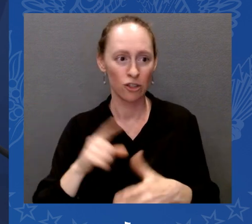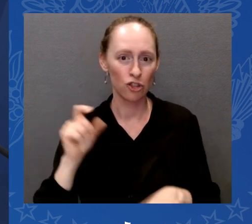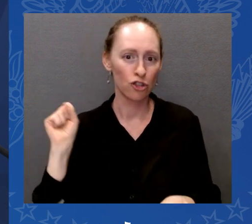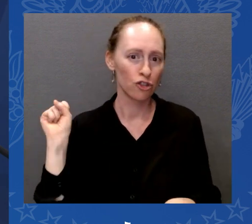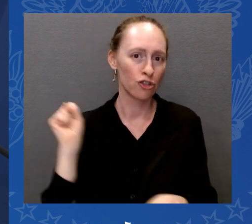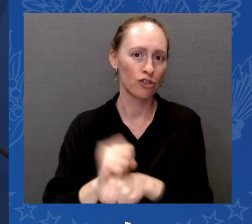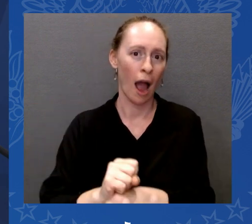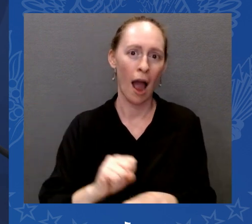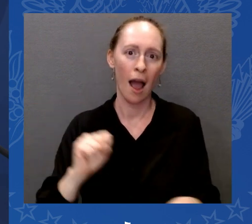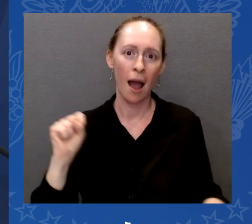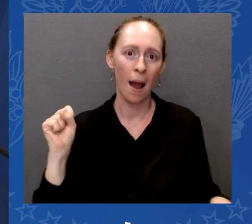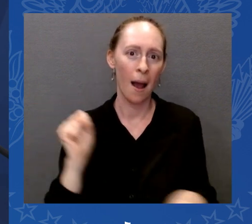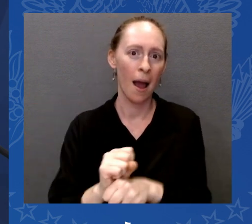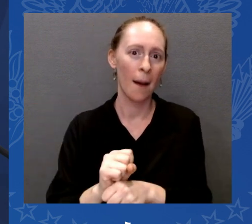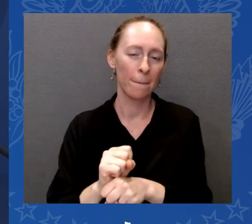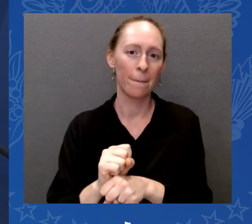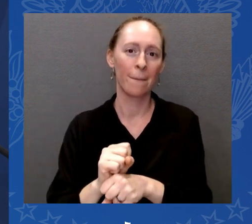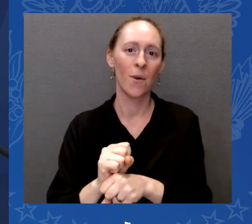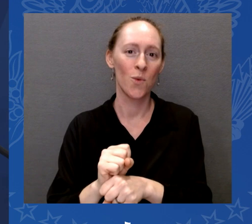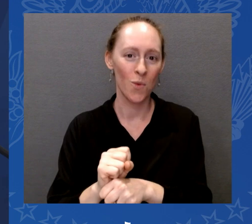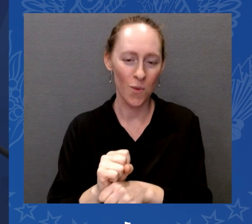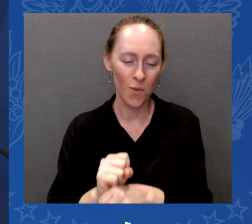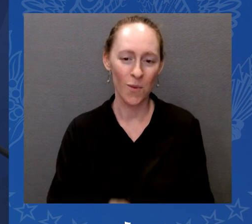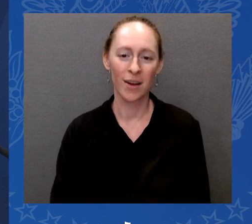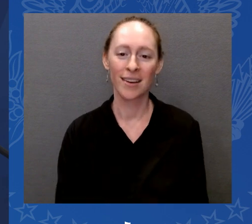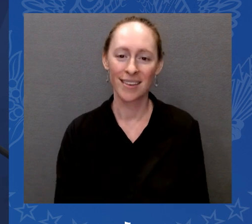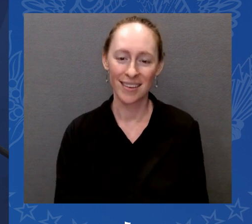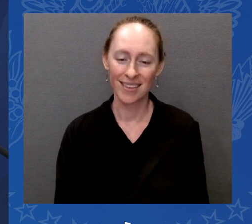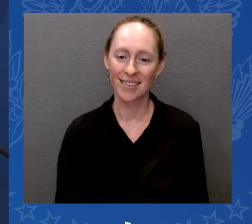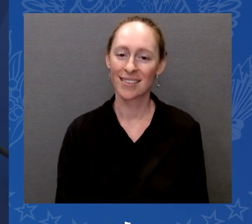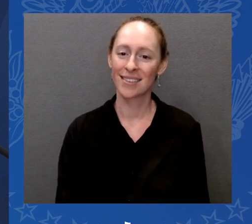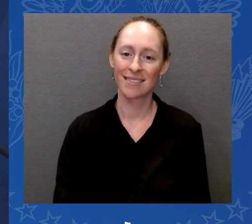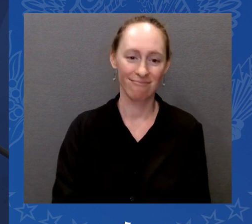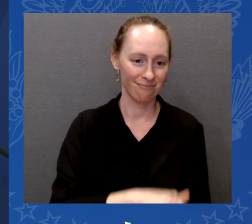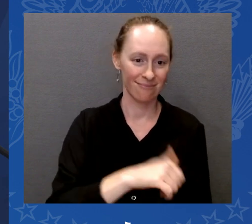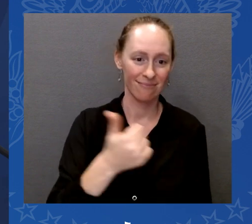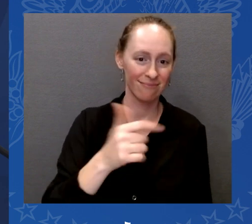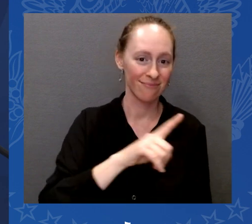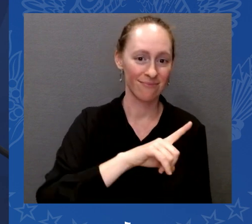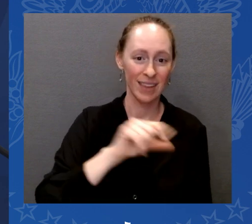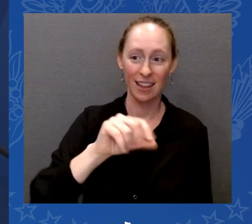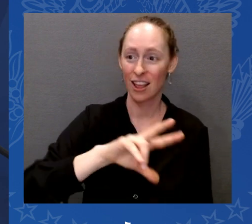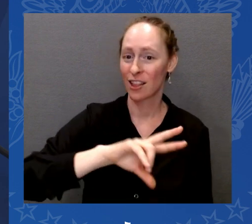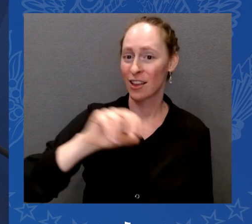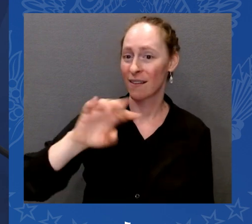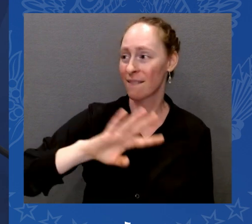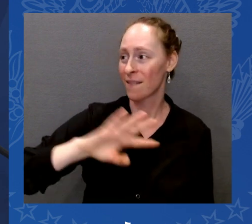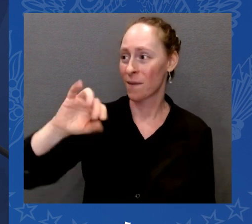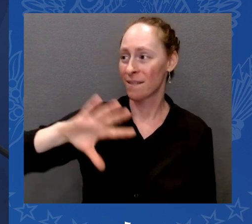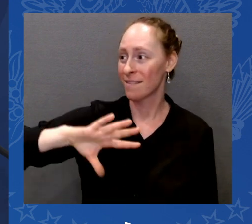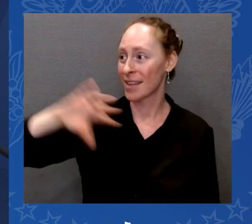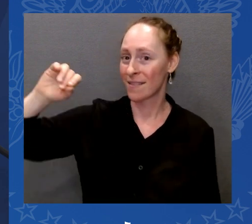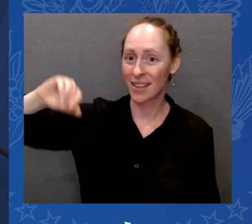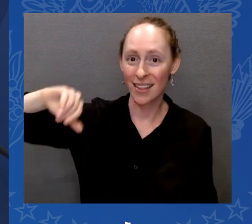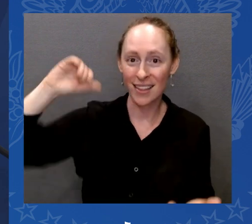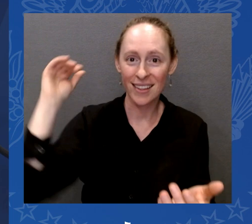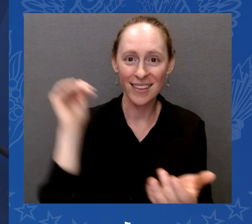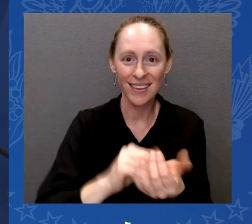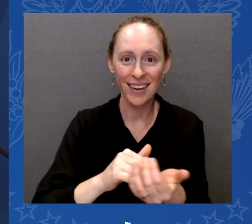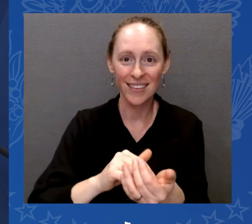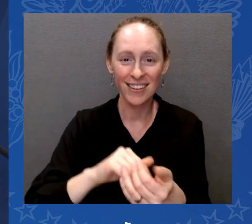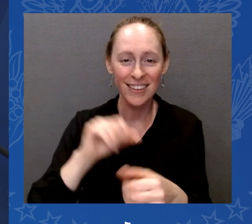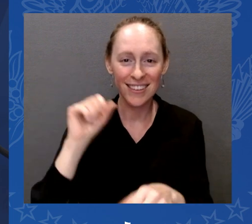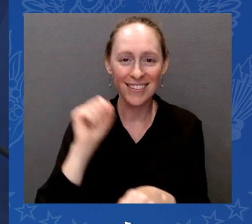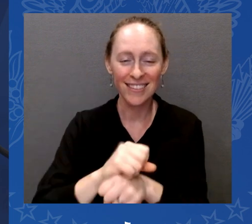of thousands of jobs over decades. This is not a small investment. This is a generational investment. And